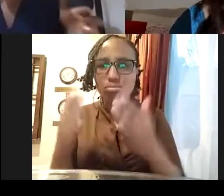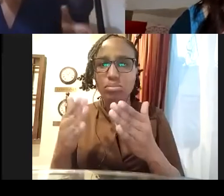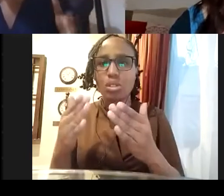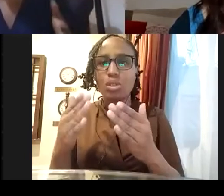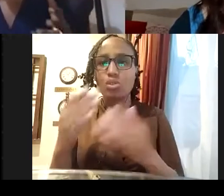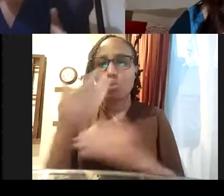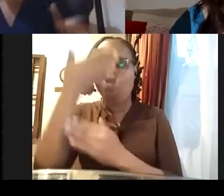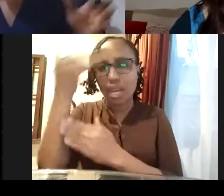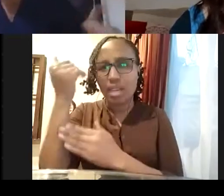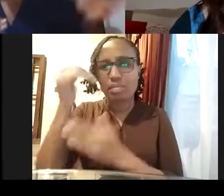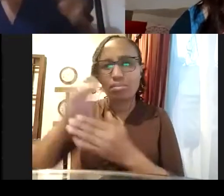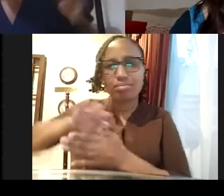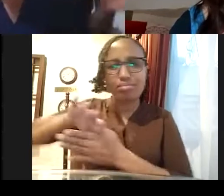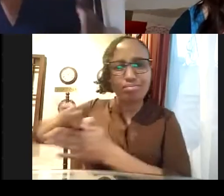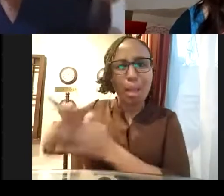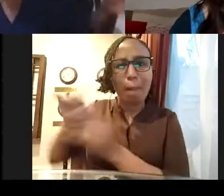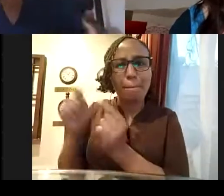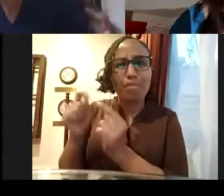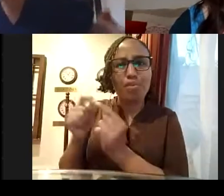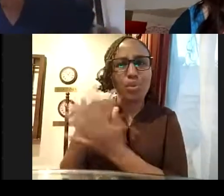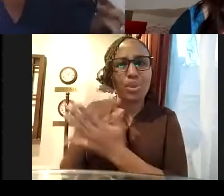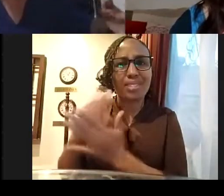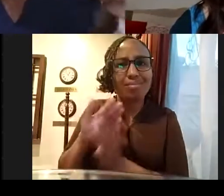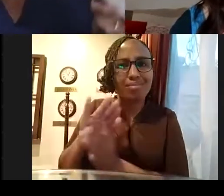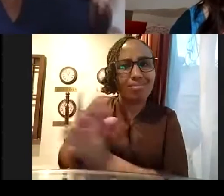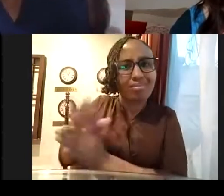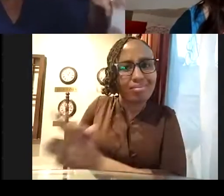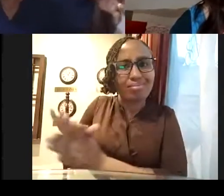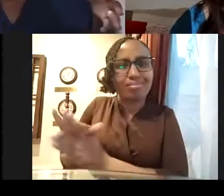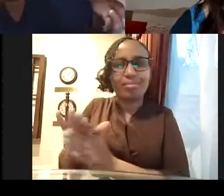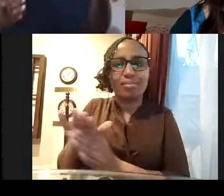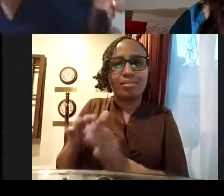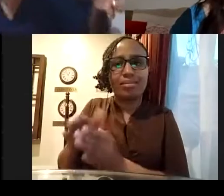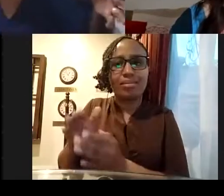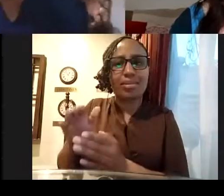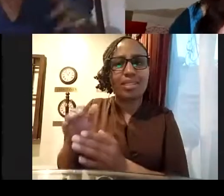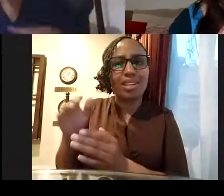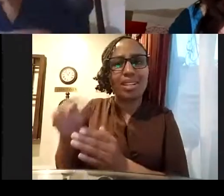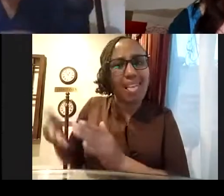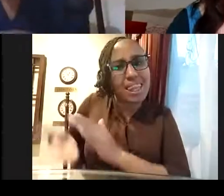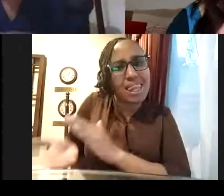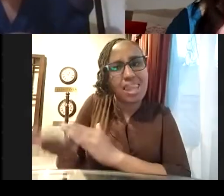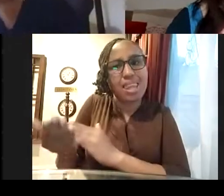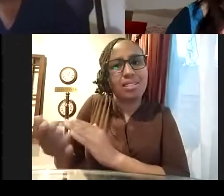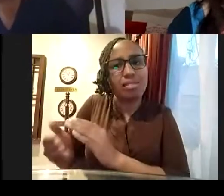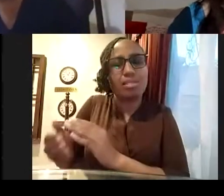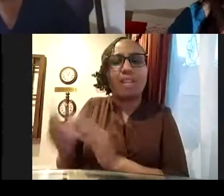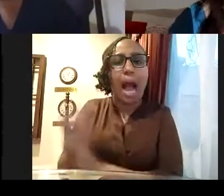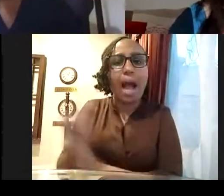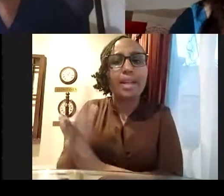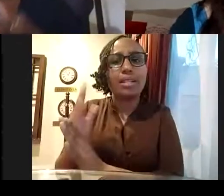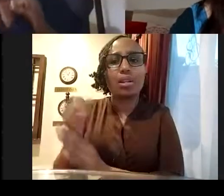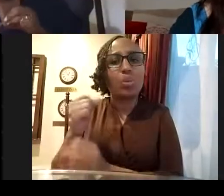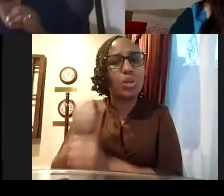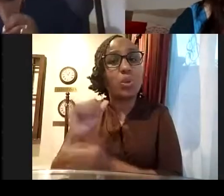not talk about the painful things, covers. There's never a carpet that's not, just find a new carpet and sweep things under it. And we do it so well as Kenyans.